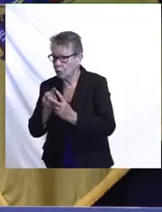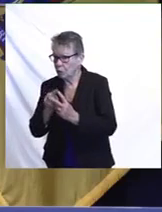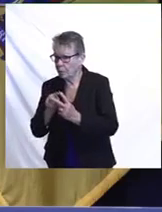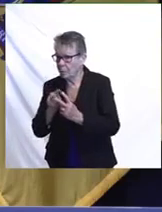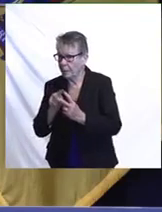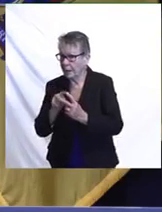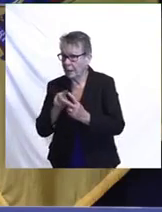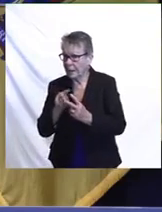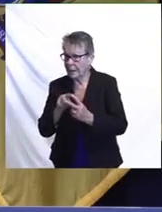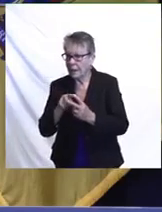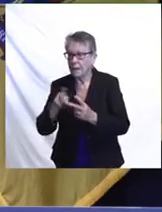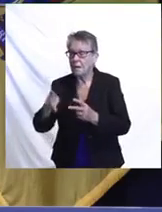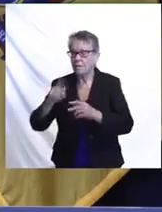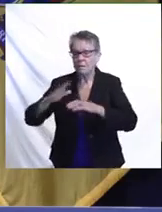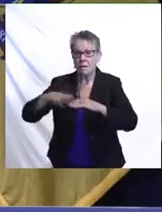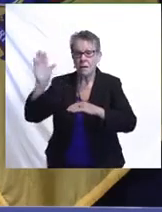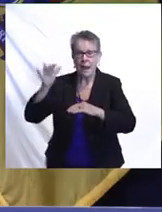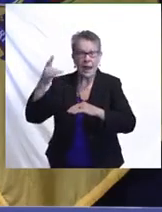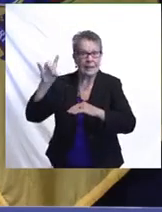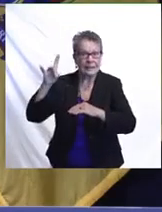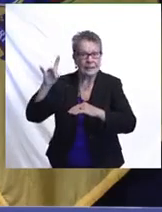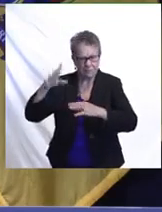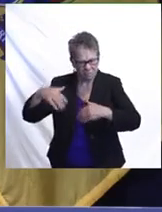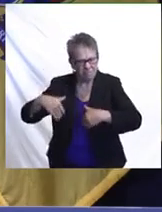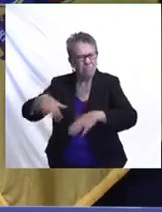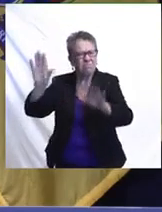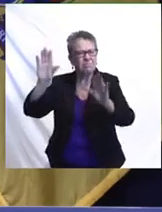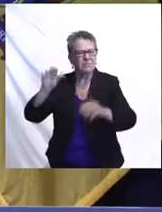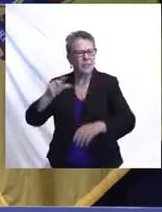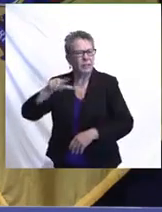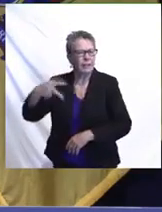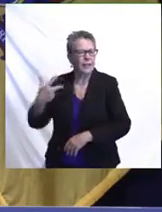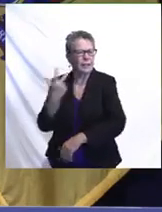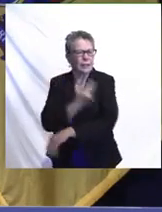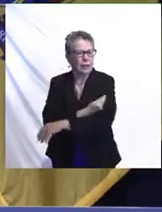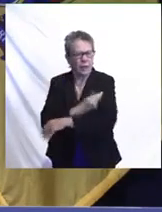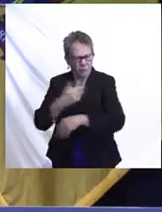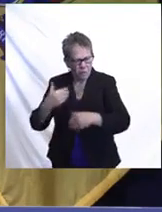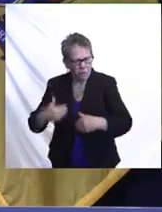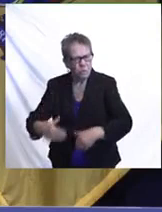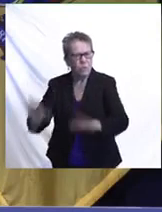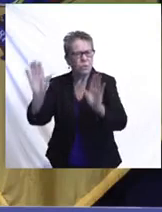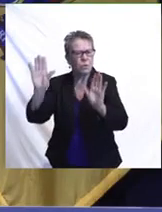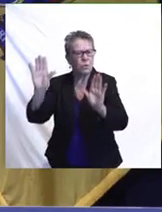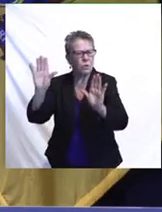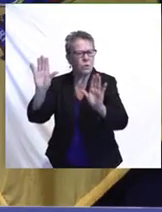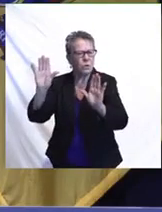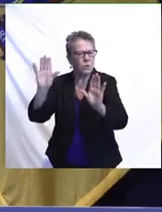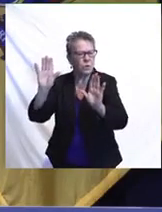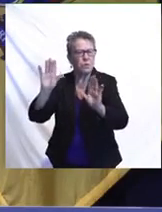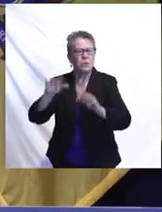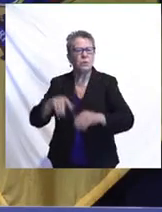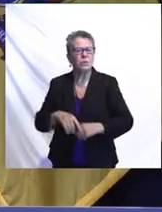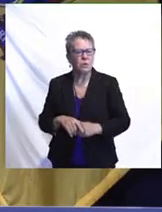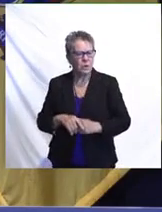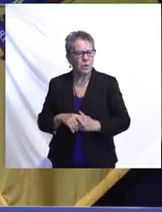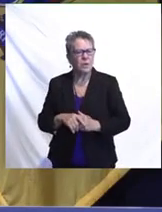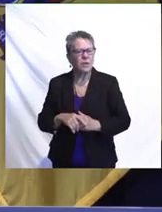For J&J, it's 2 months after your initial dose, and you can mix and match, right?